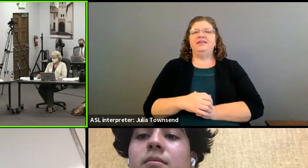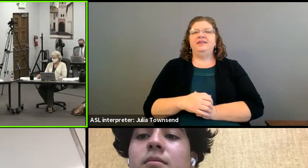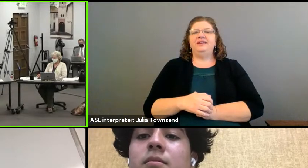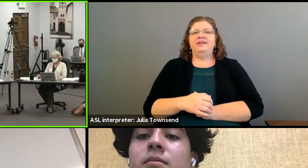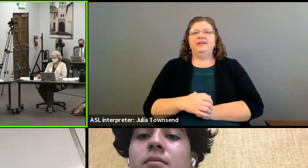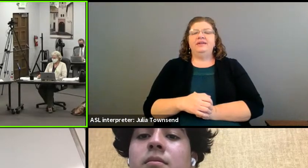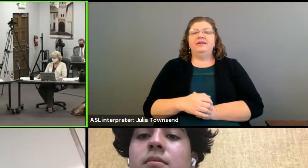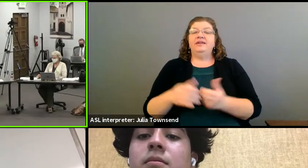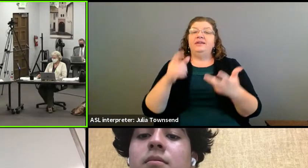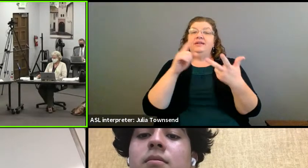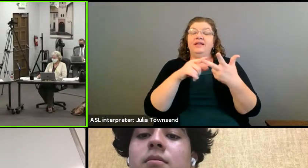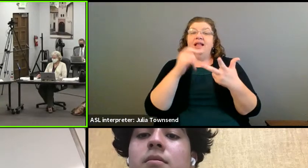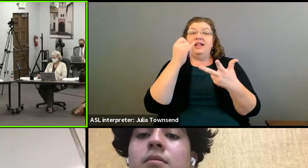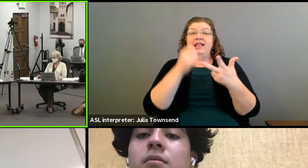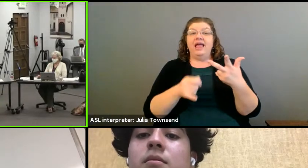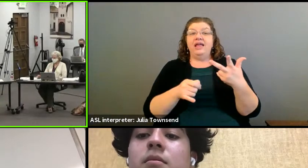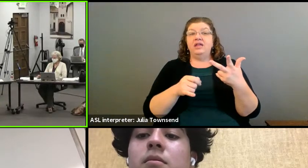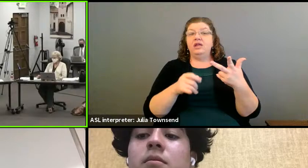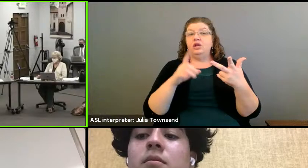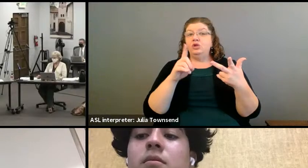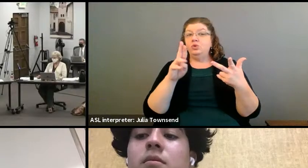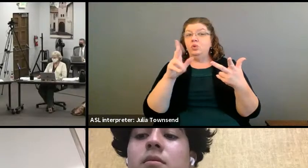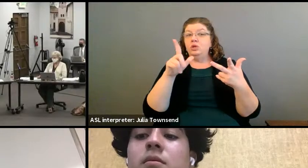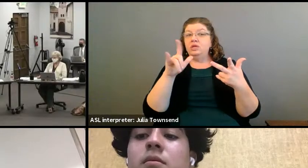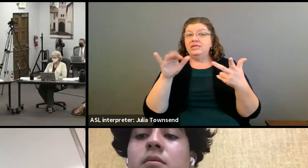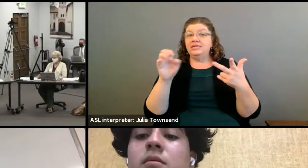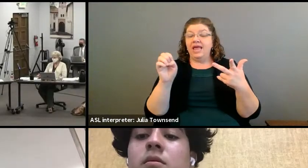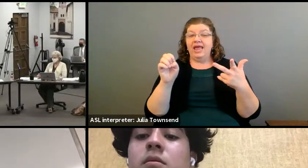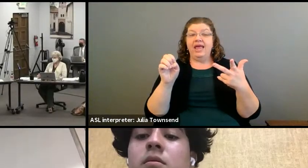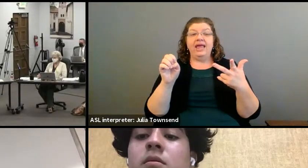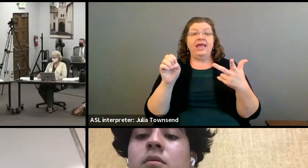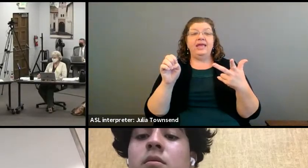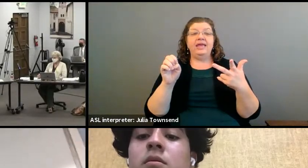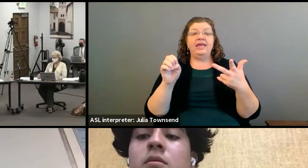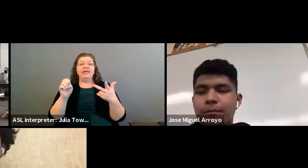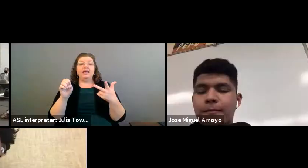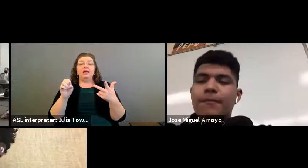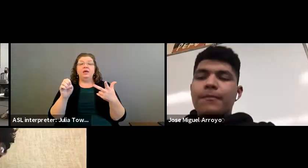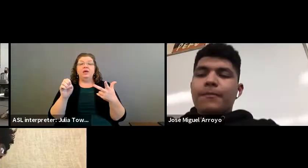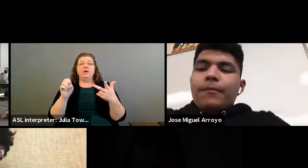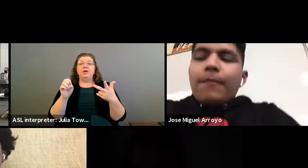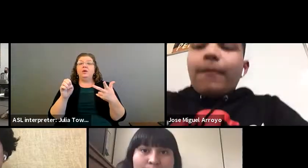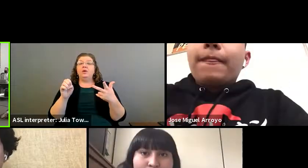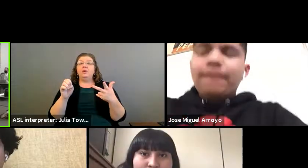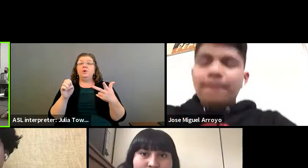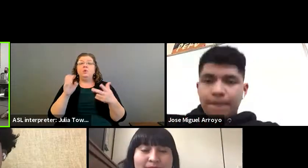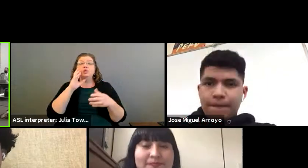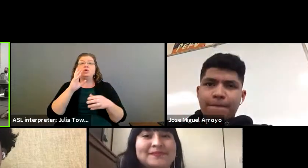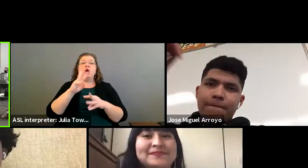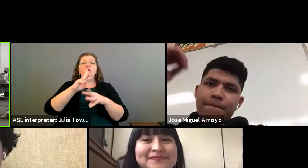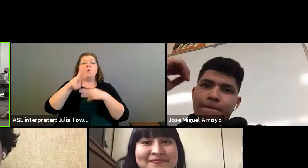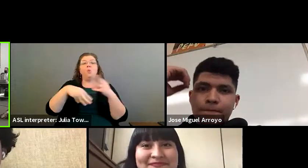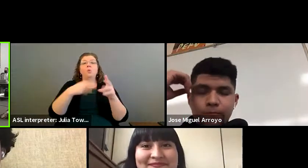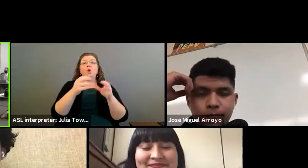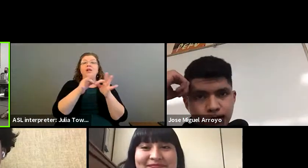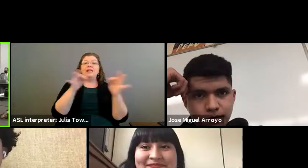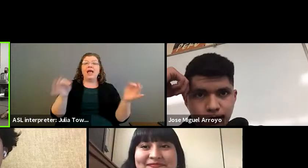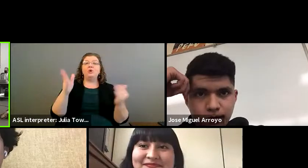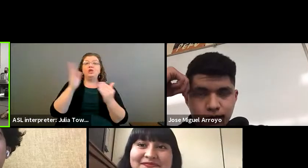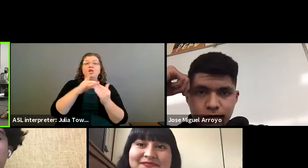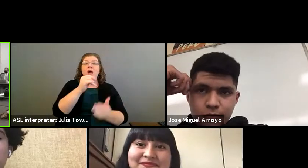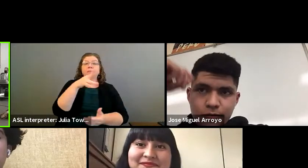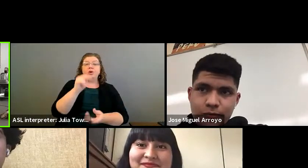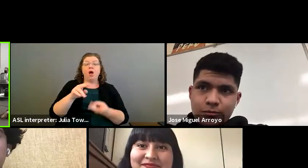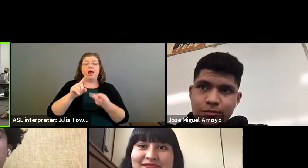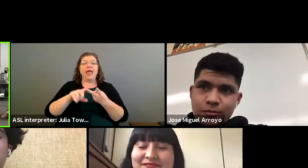And last, I believe we have Dulce, Correct. who is a world language top don and a Santa Barbara High School distinguished